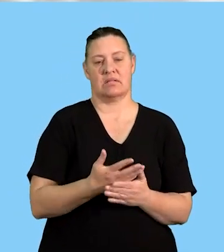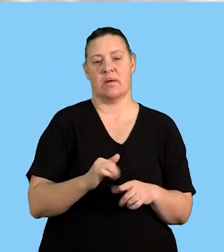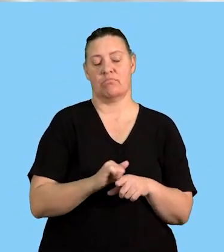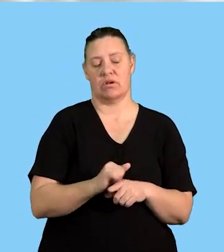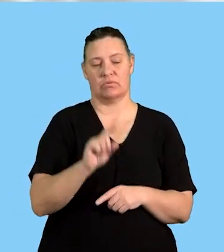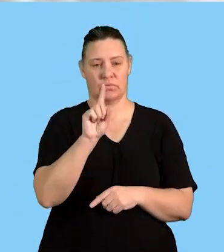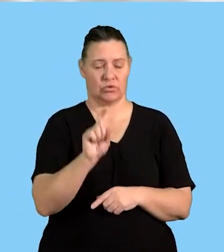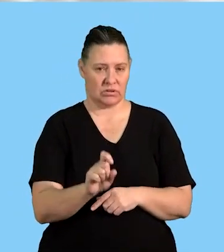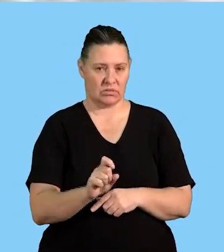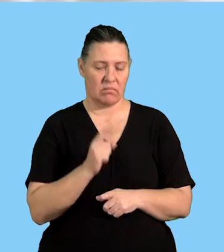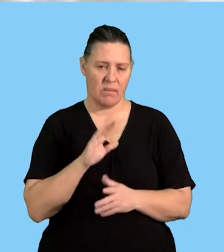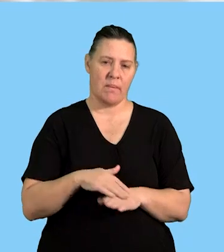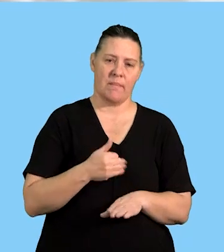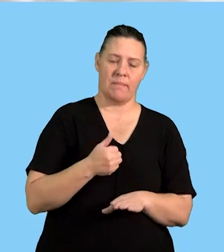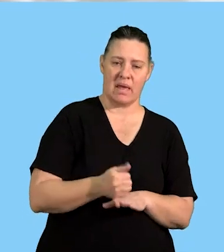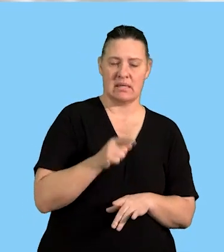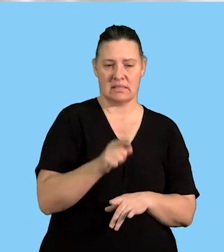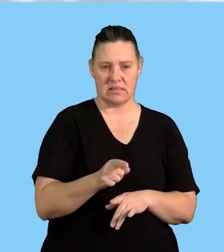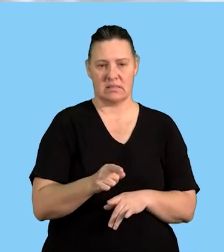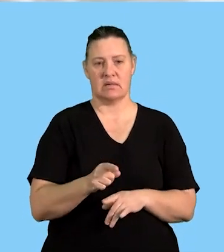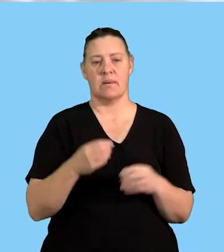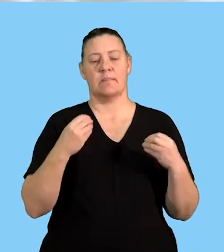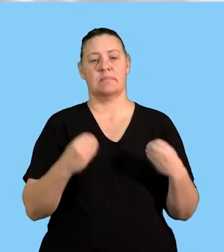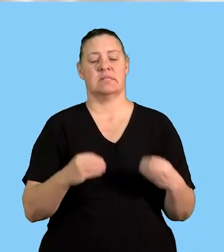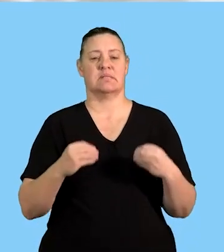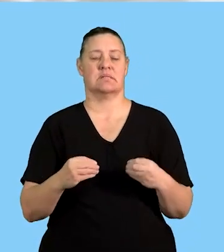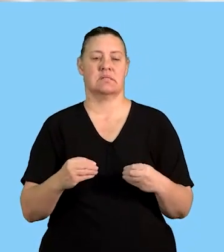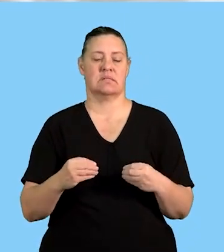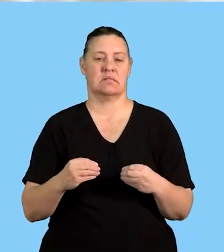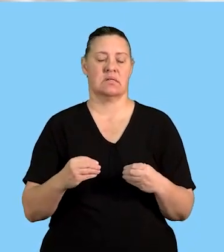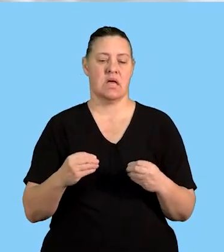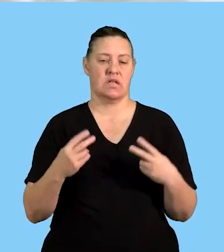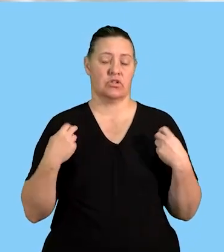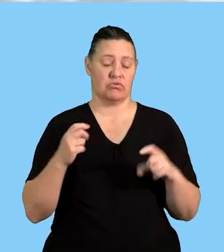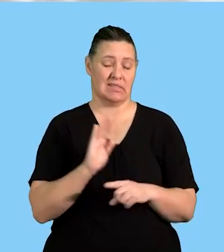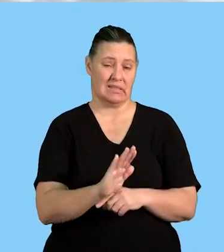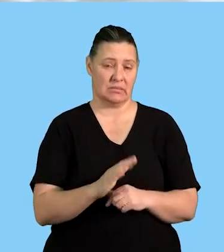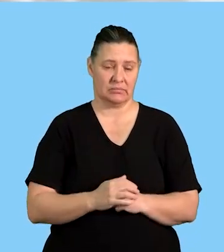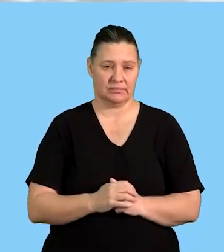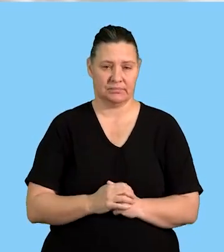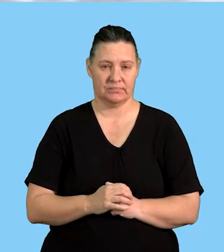questions based on the investment securities. Now,